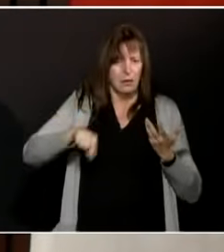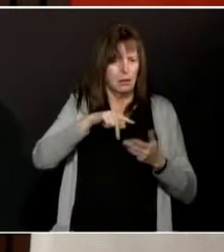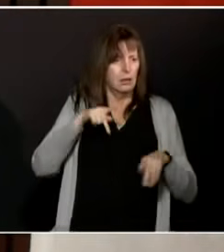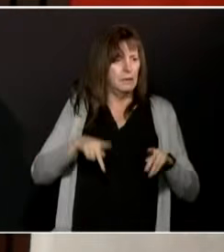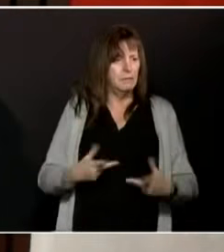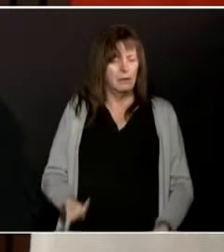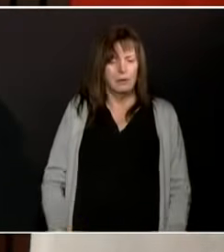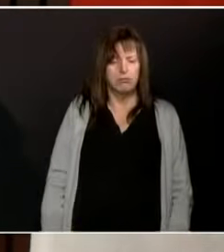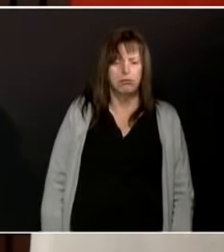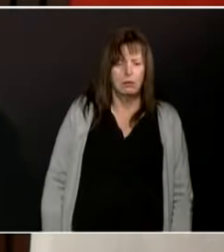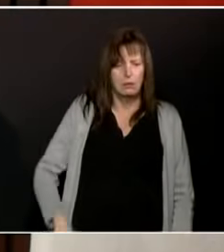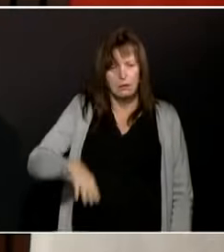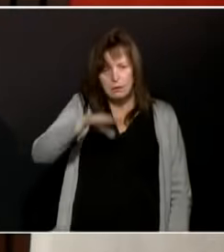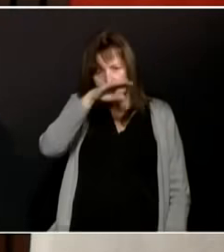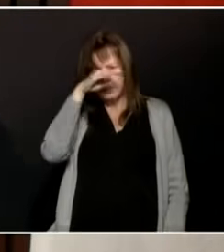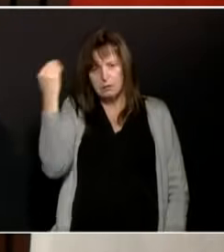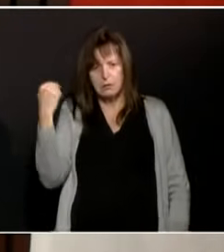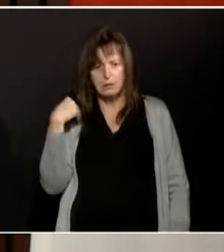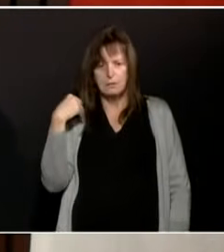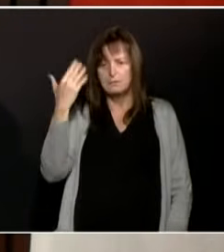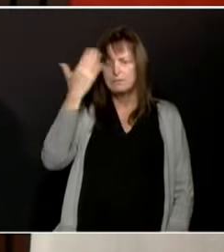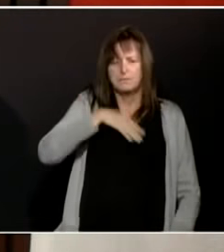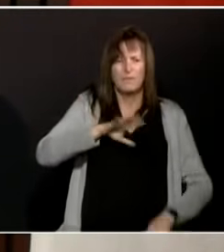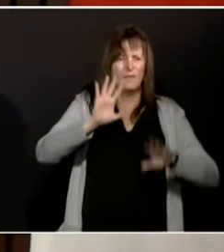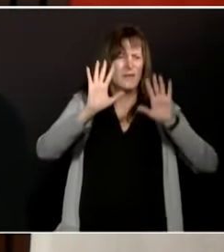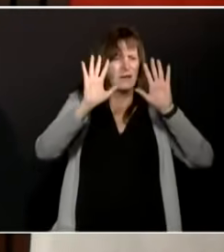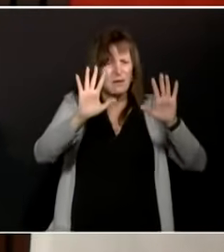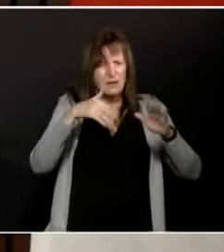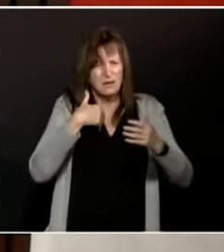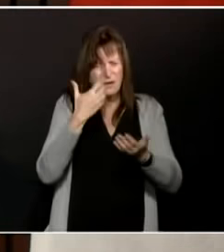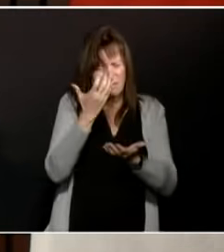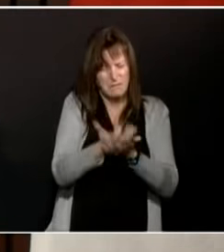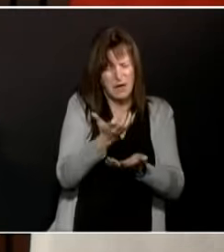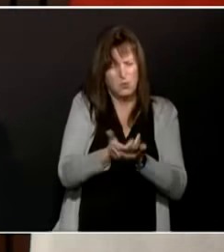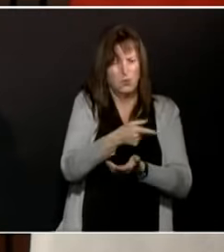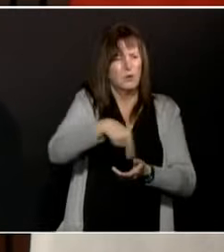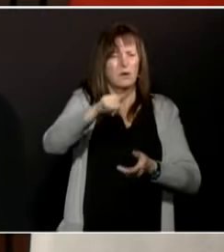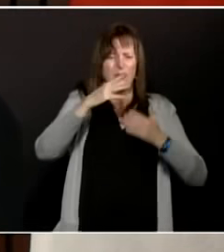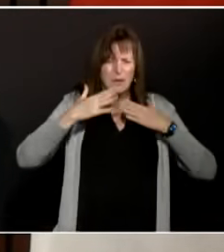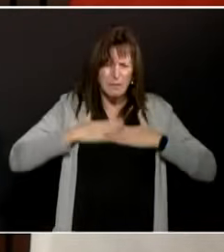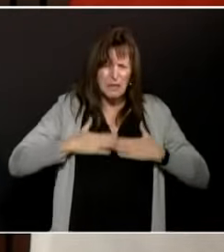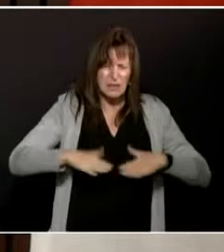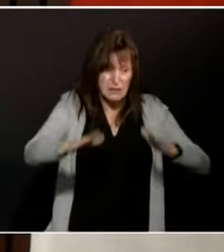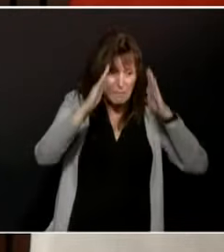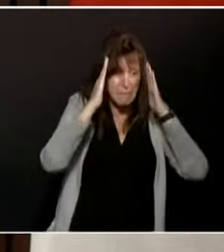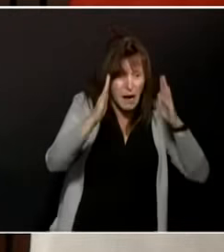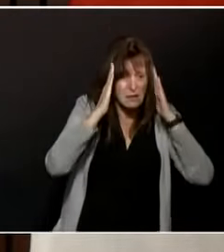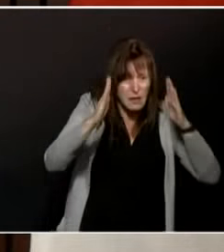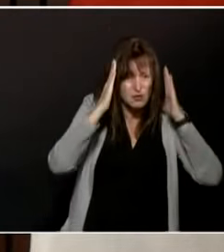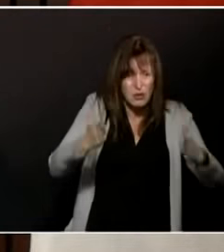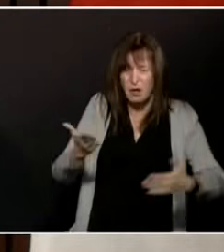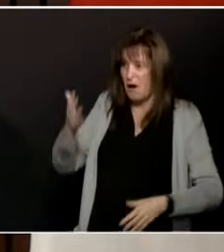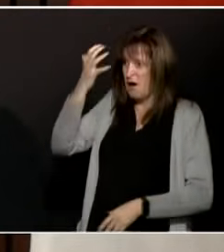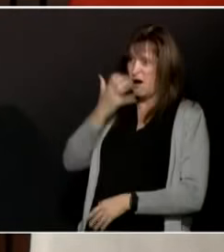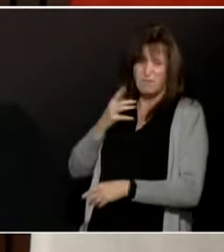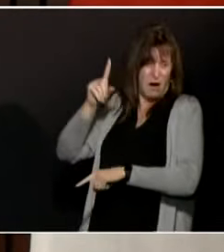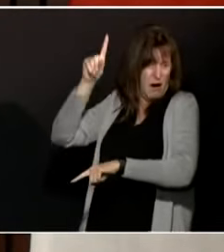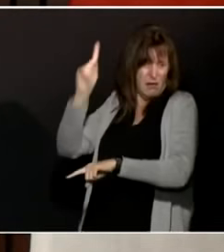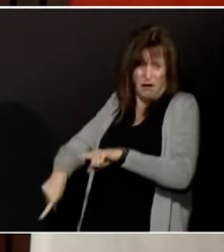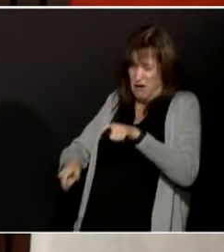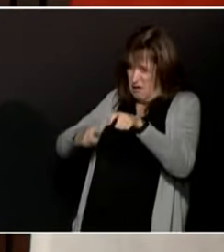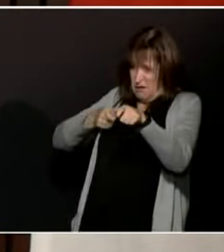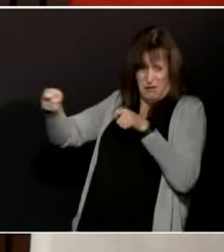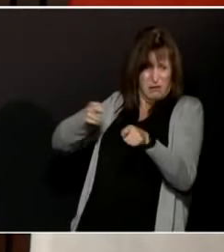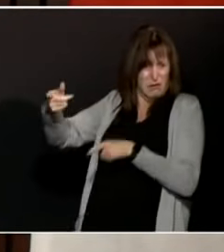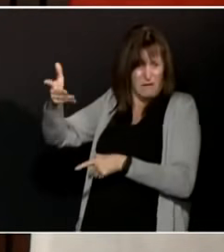notice. Notice that our hospitals can no longer function normally. They are bursting at their seams. We're setting up field hospitals,